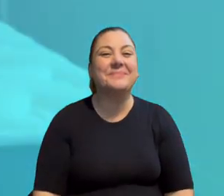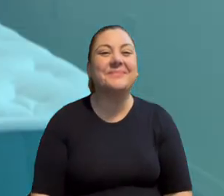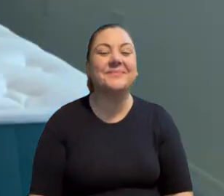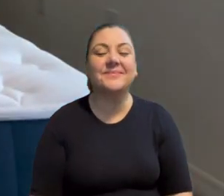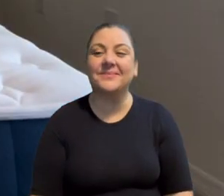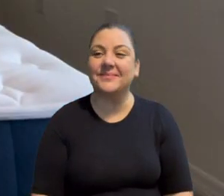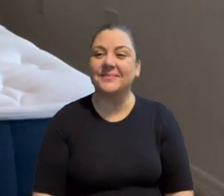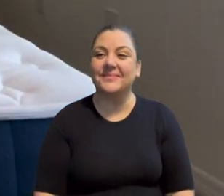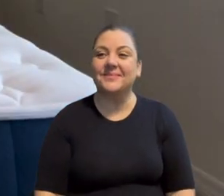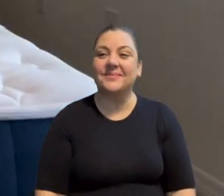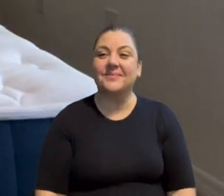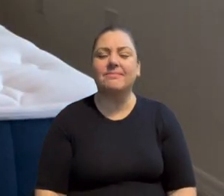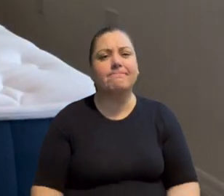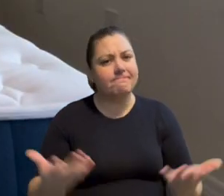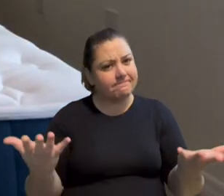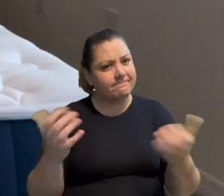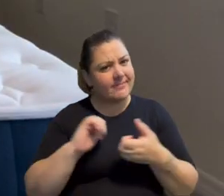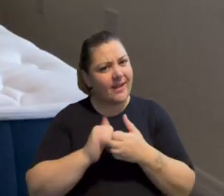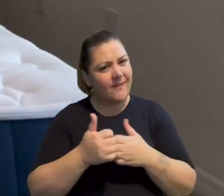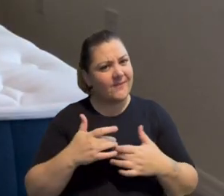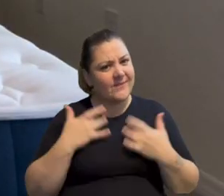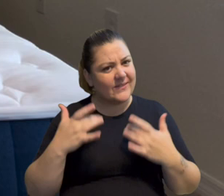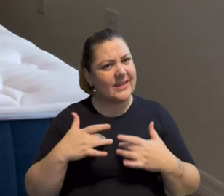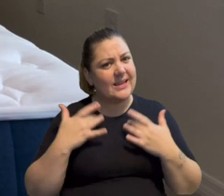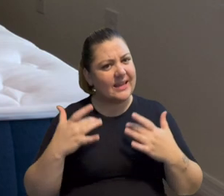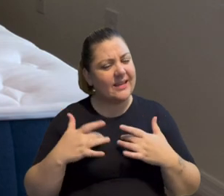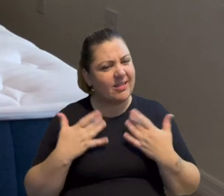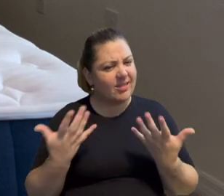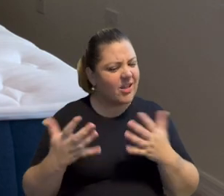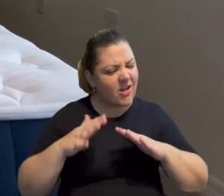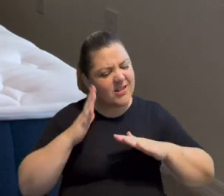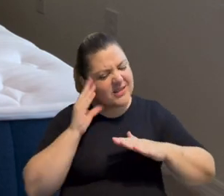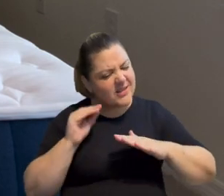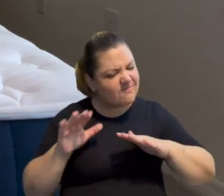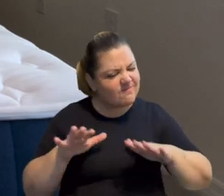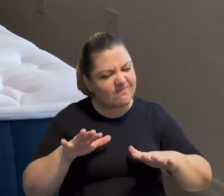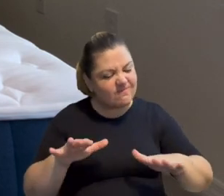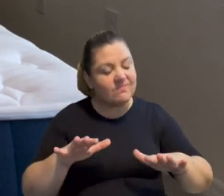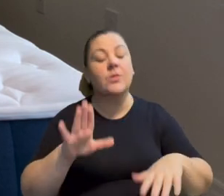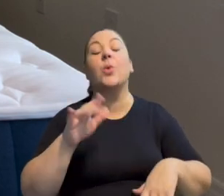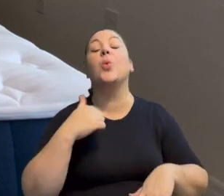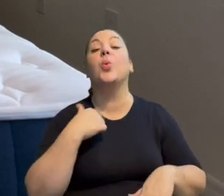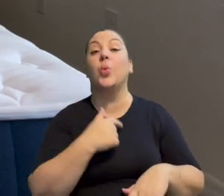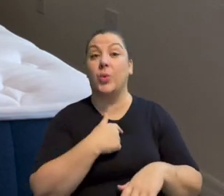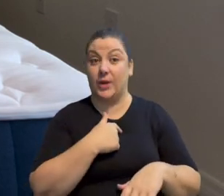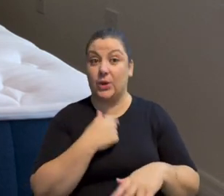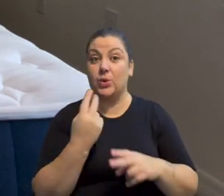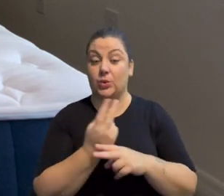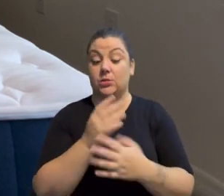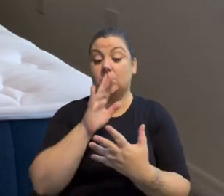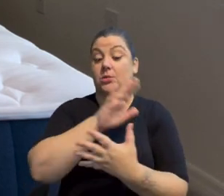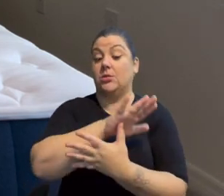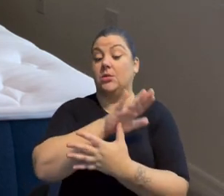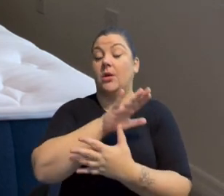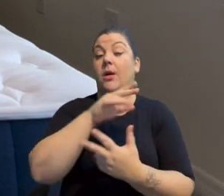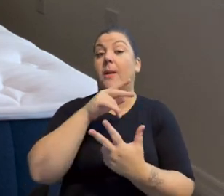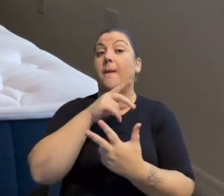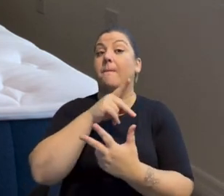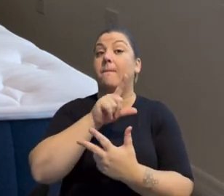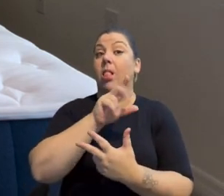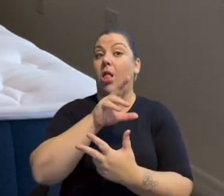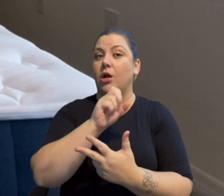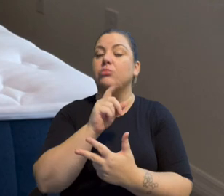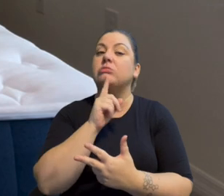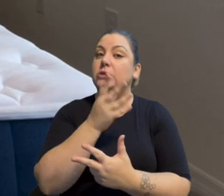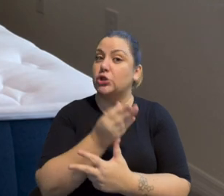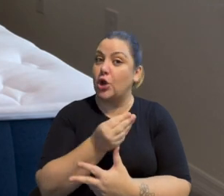So let's talk about the feel of the Bear Elite Hybrid. We tested the Luxury Plush model, which is their